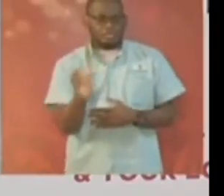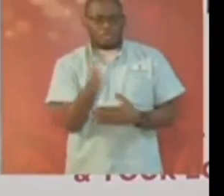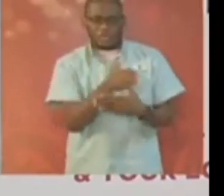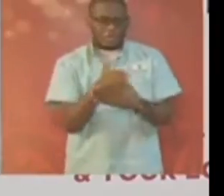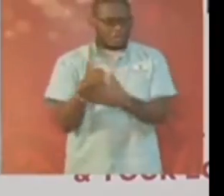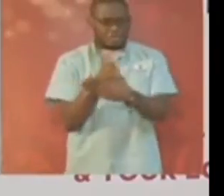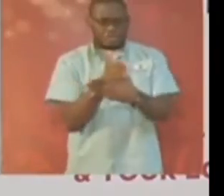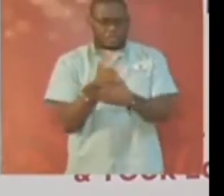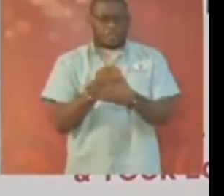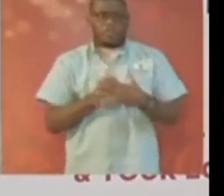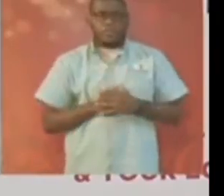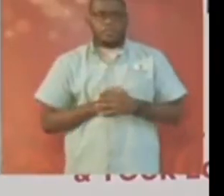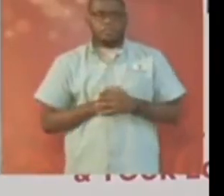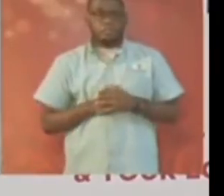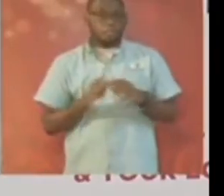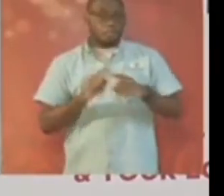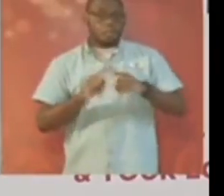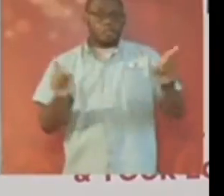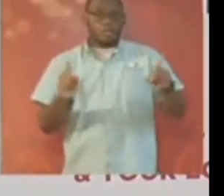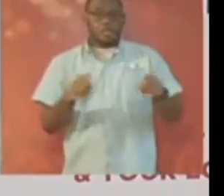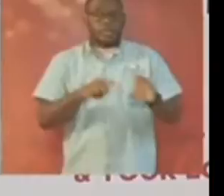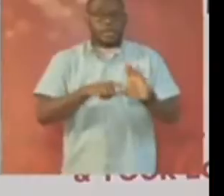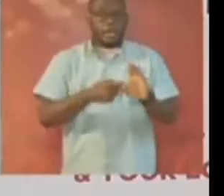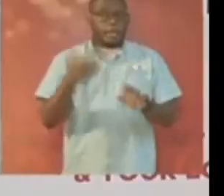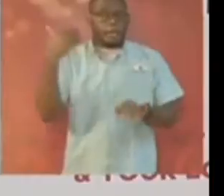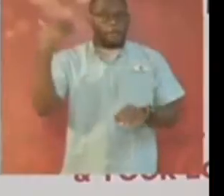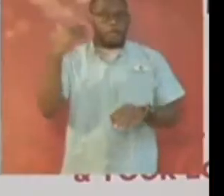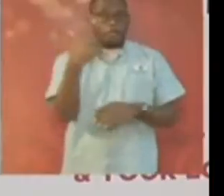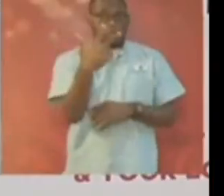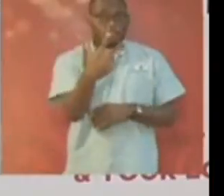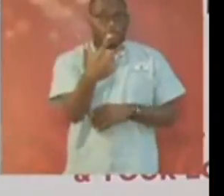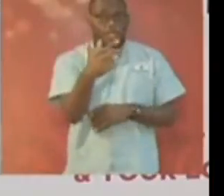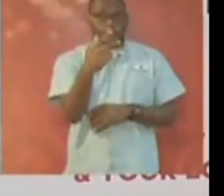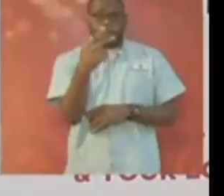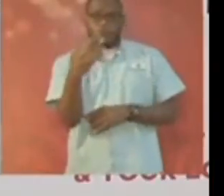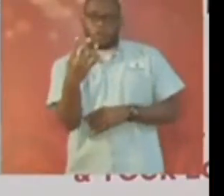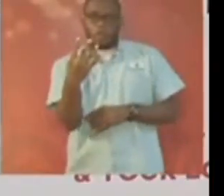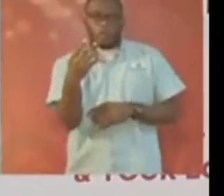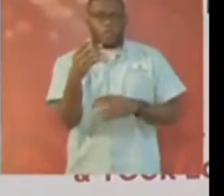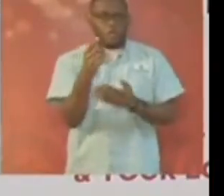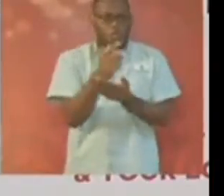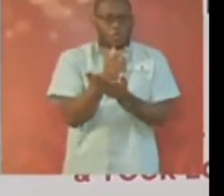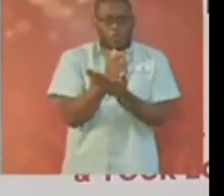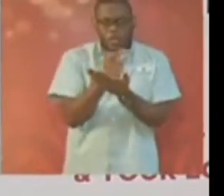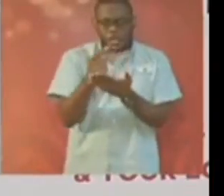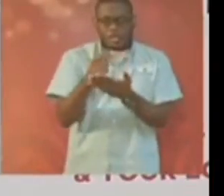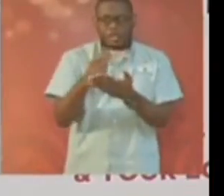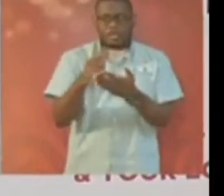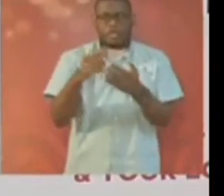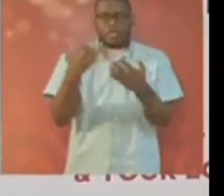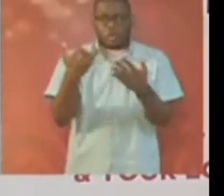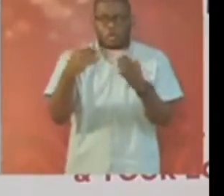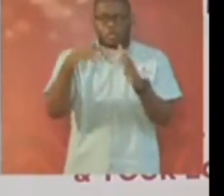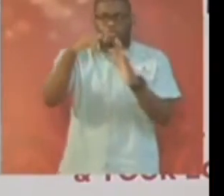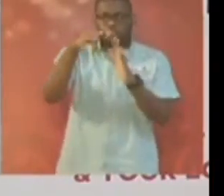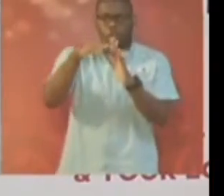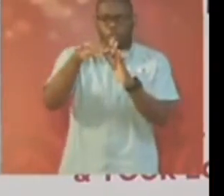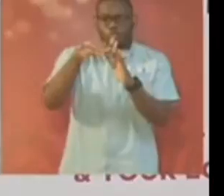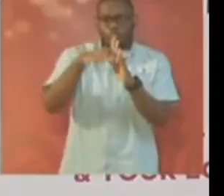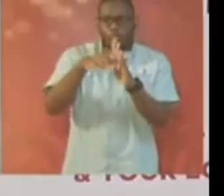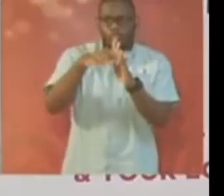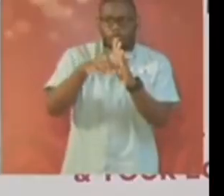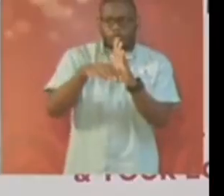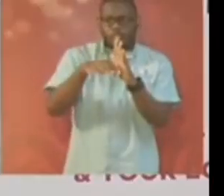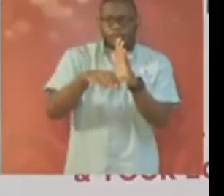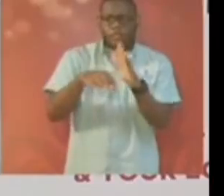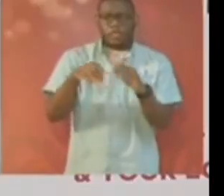a downward trend over the last 3 to 4 weeks in terms of hospital occupancy levels. Now, this downward